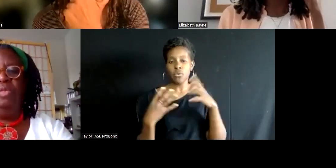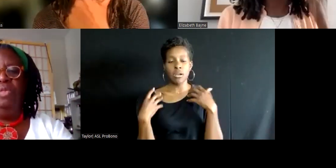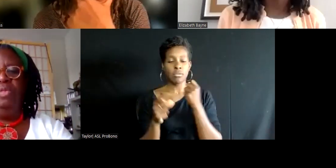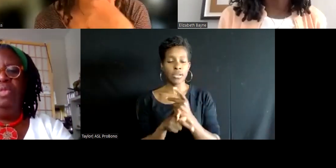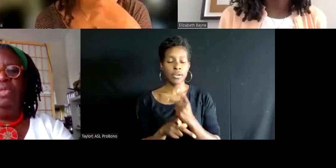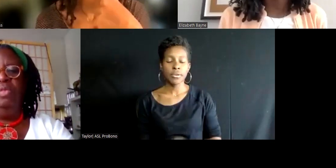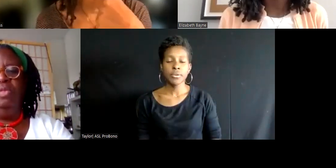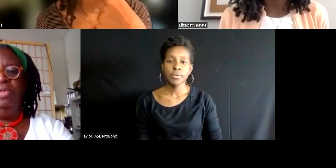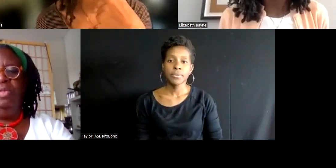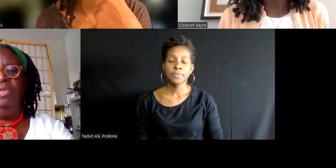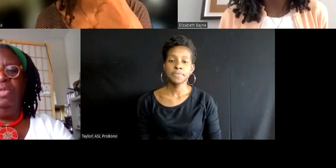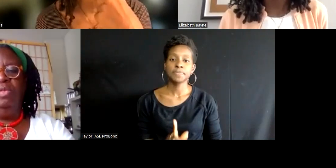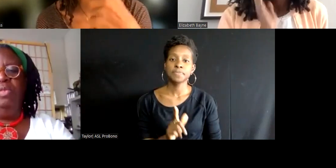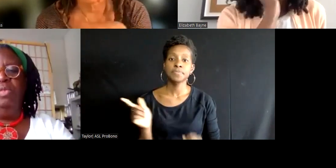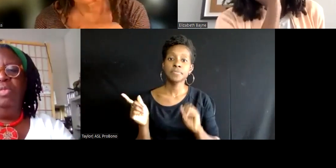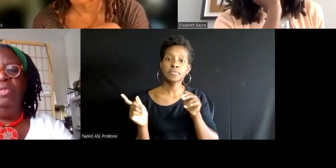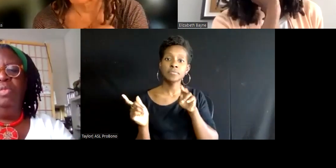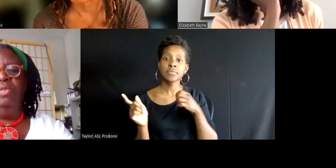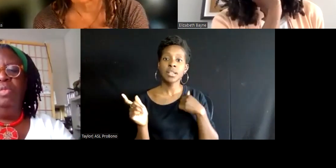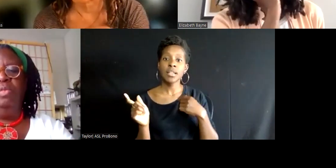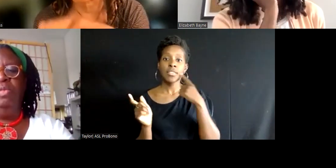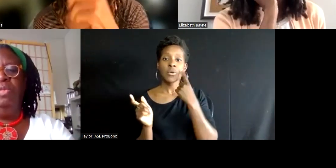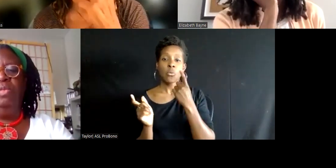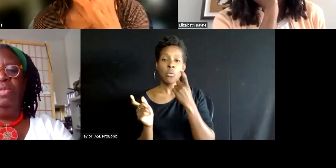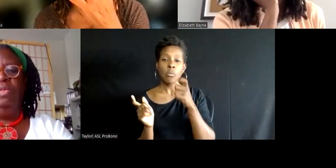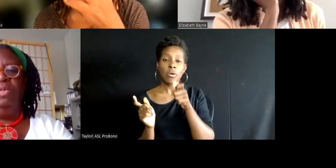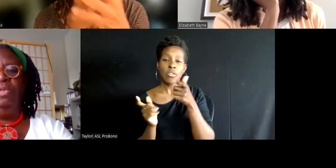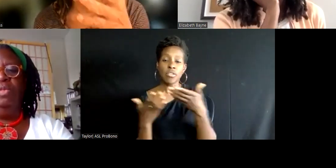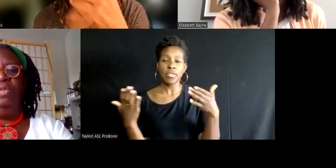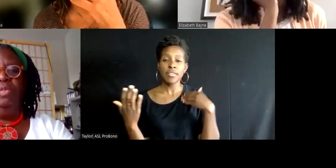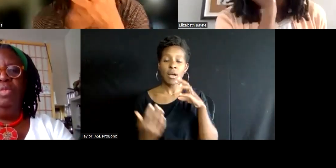least that Wilhelmina's War has done, Janette